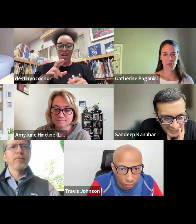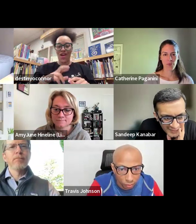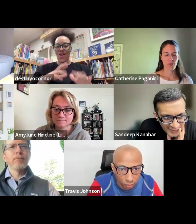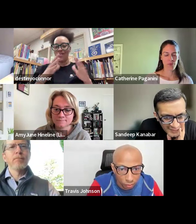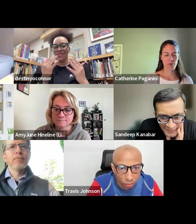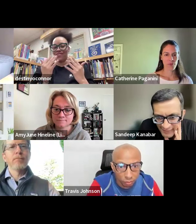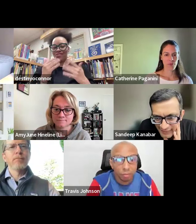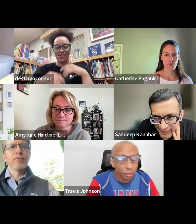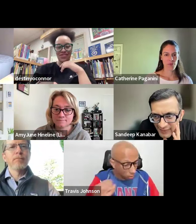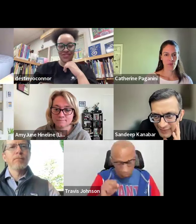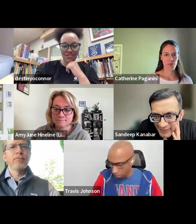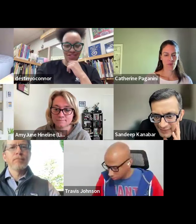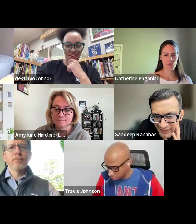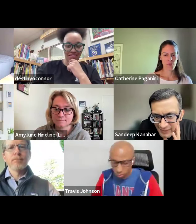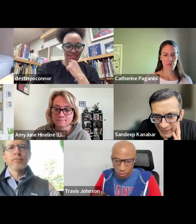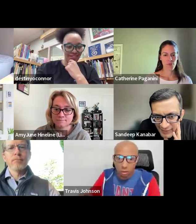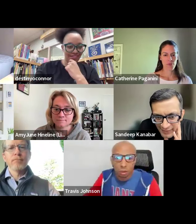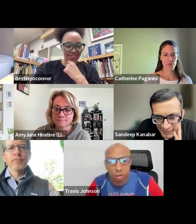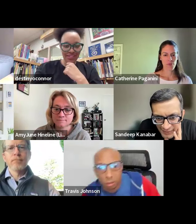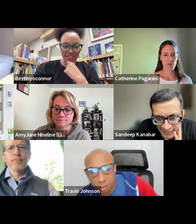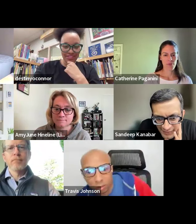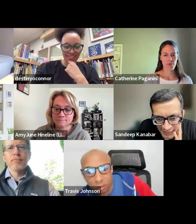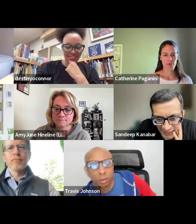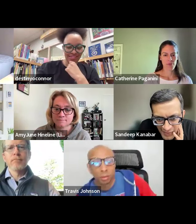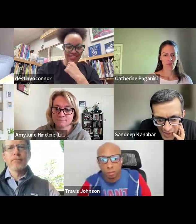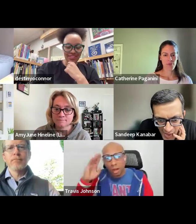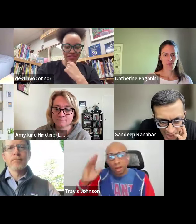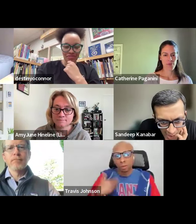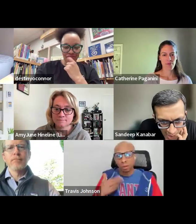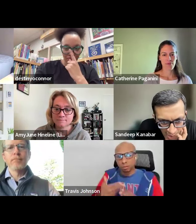Would you like to introduce yourself, Travis, or you just like to wait?